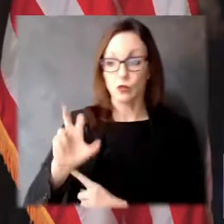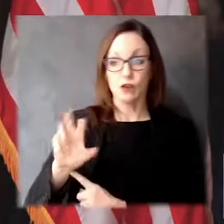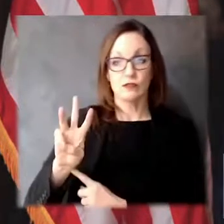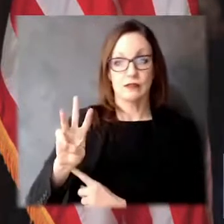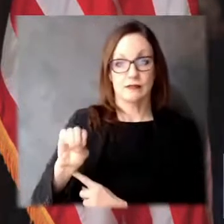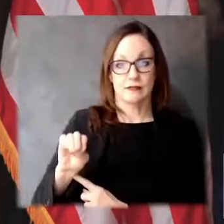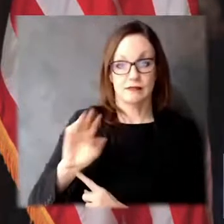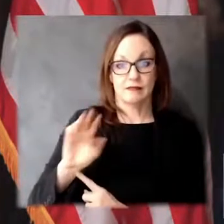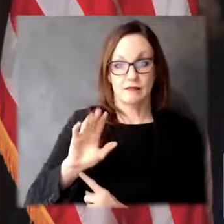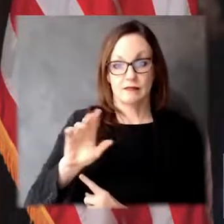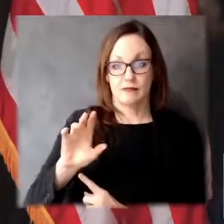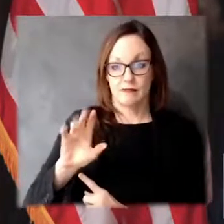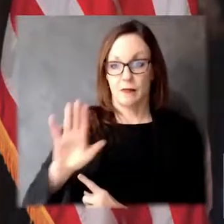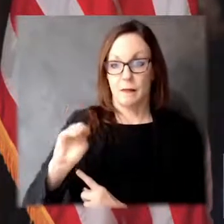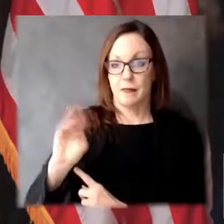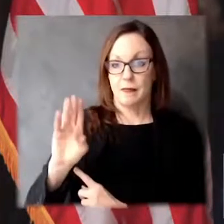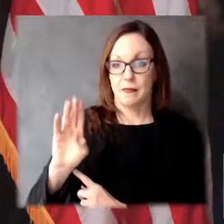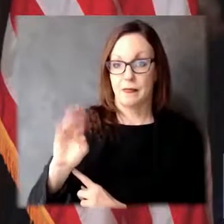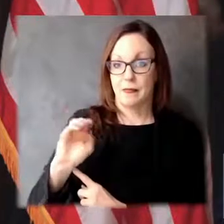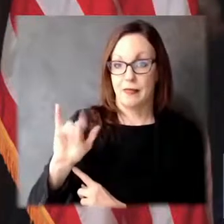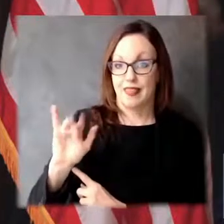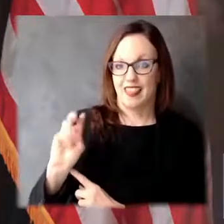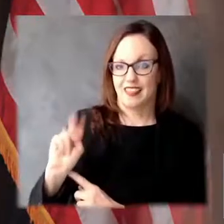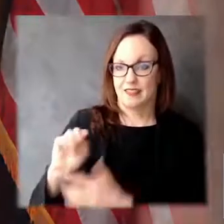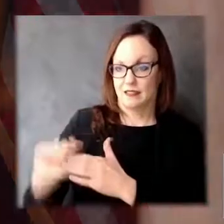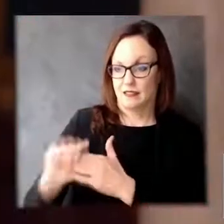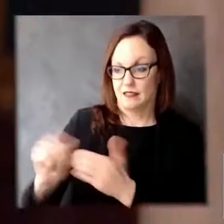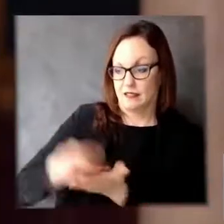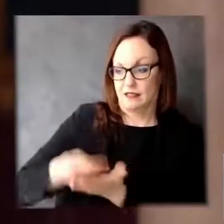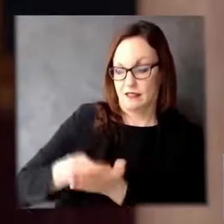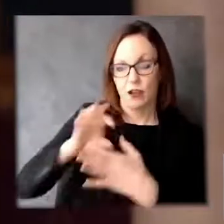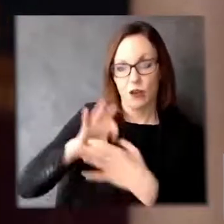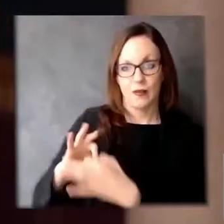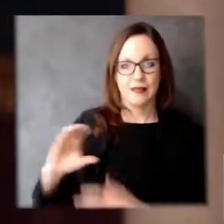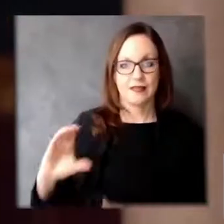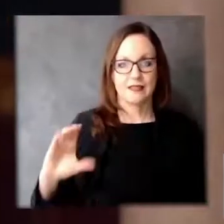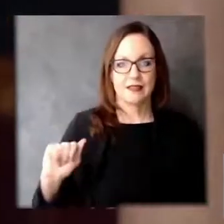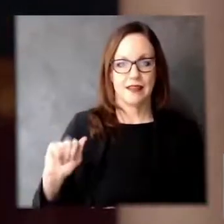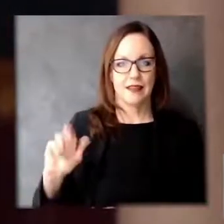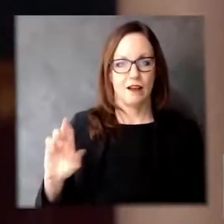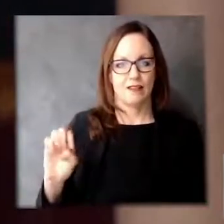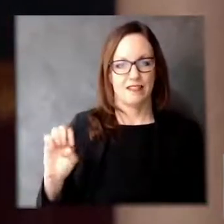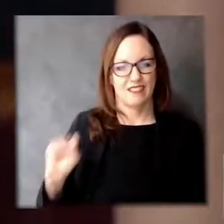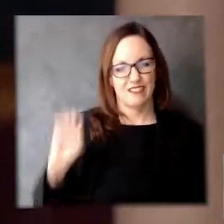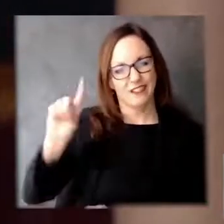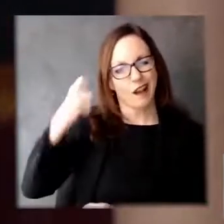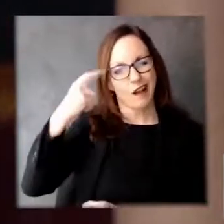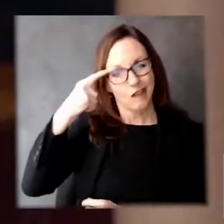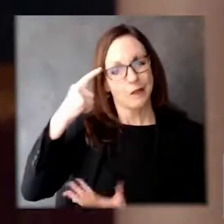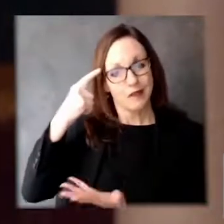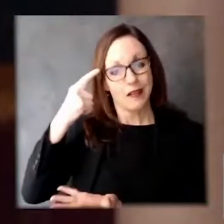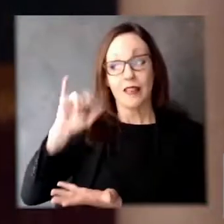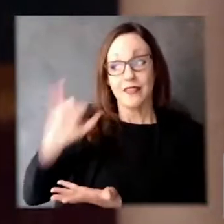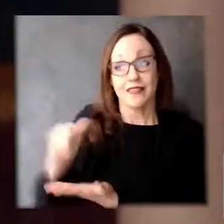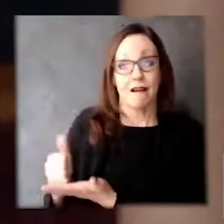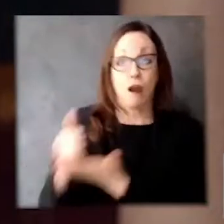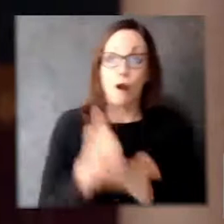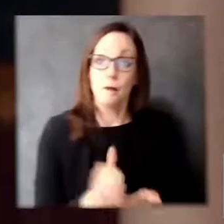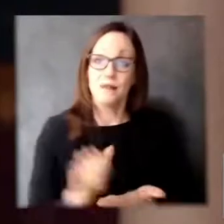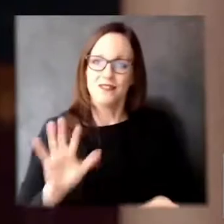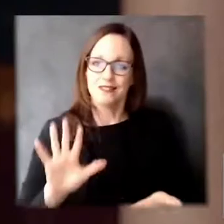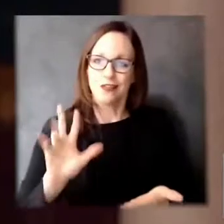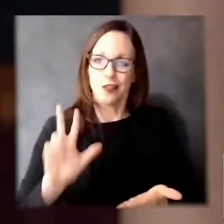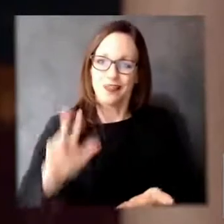recovery for small businesses across our state. I was proud that more than $370 million of our